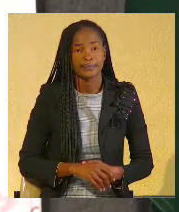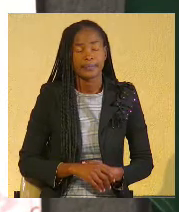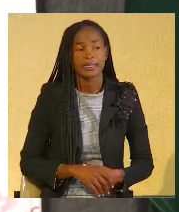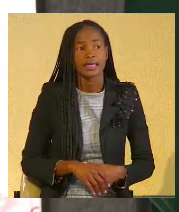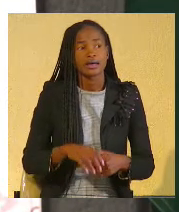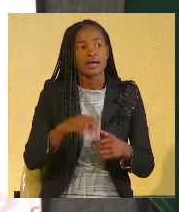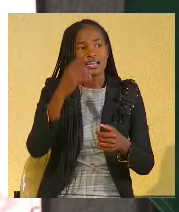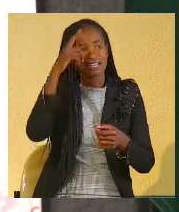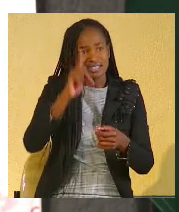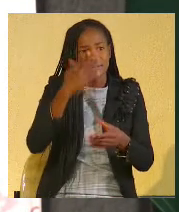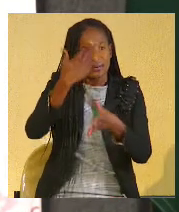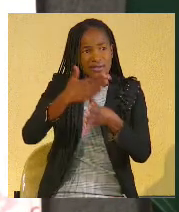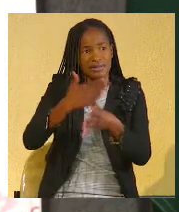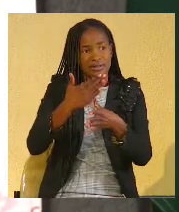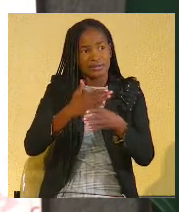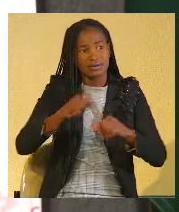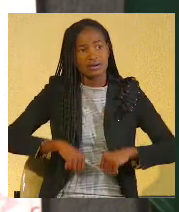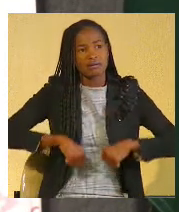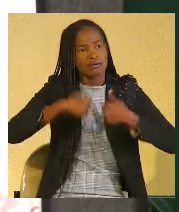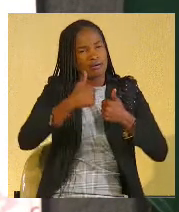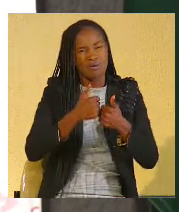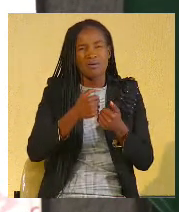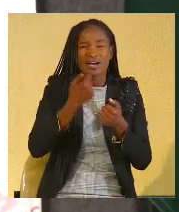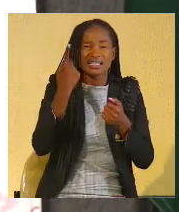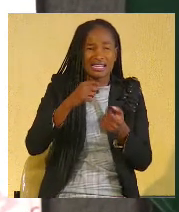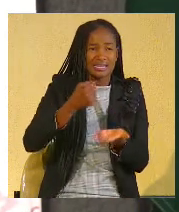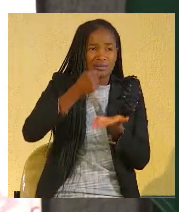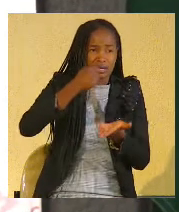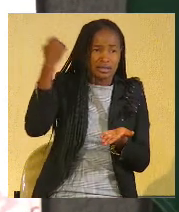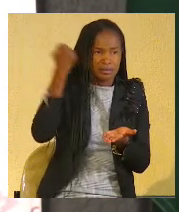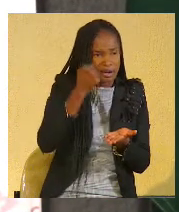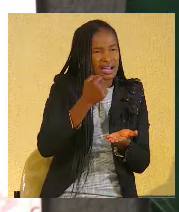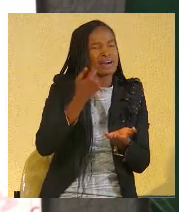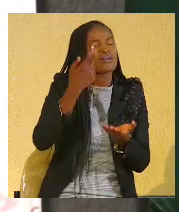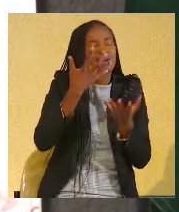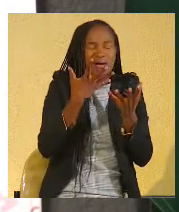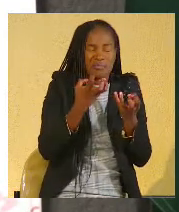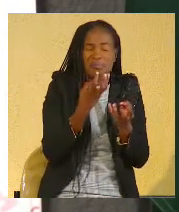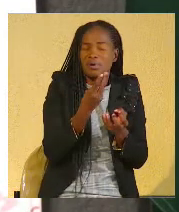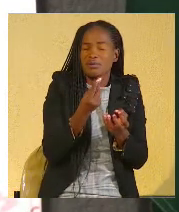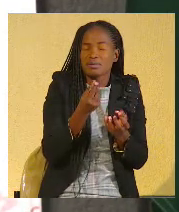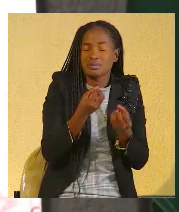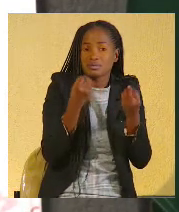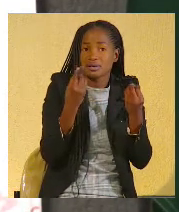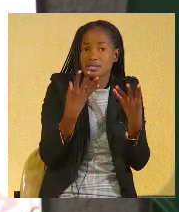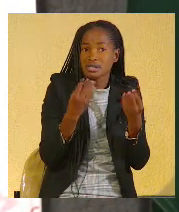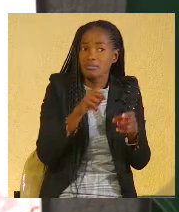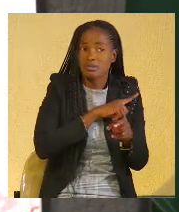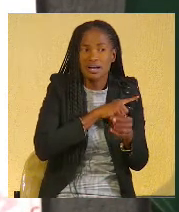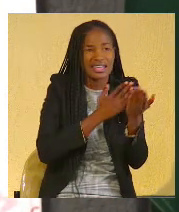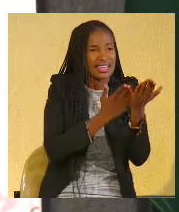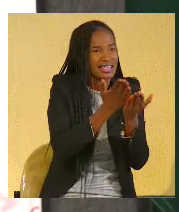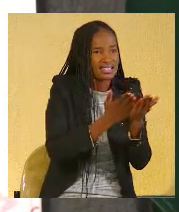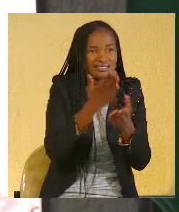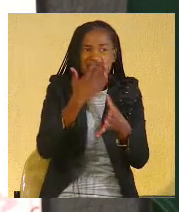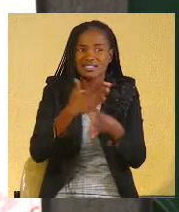is resource intensive in terms of its maintenance.